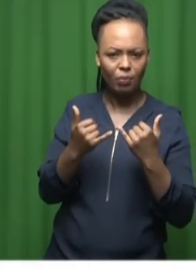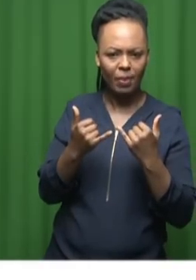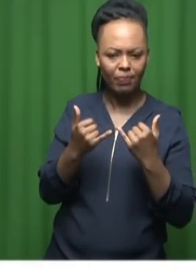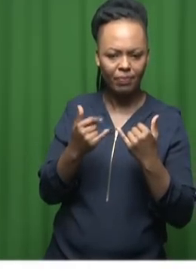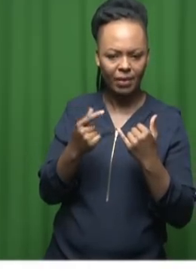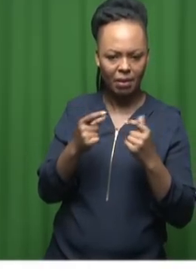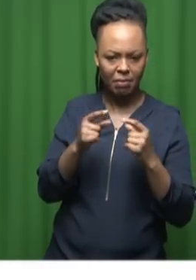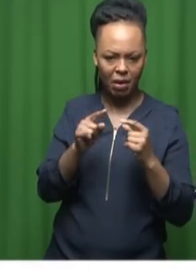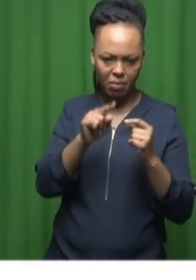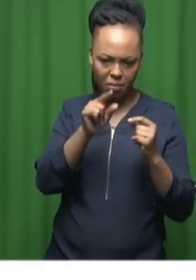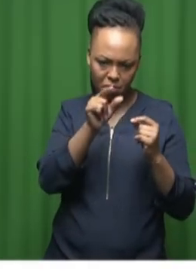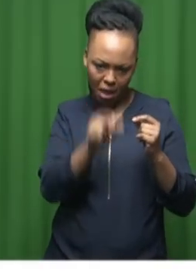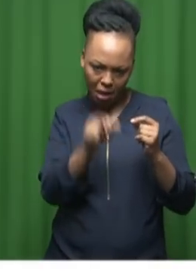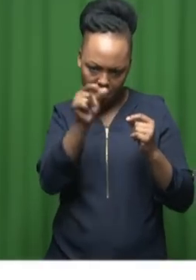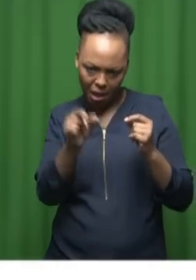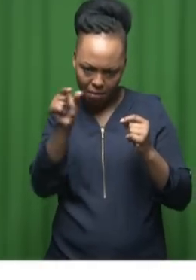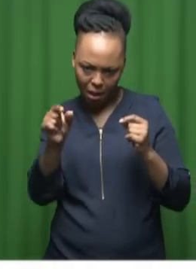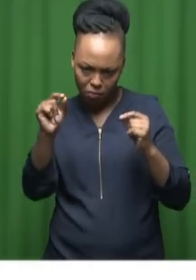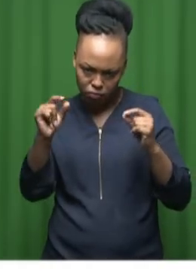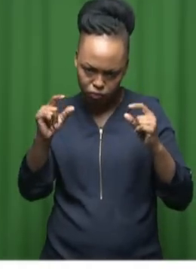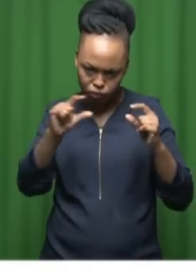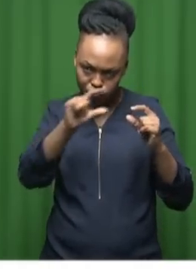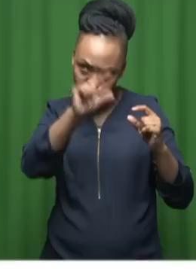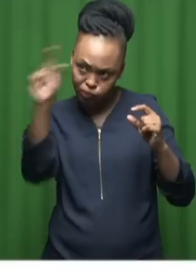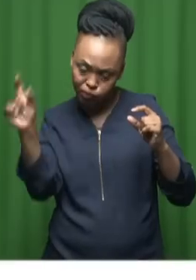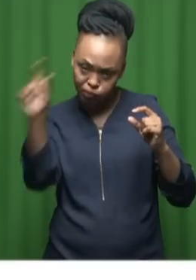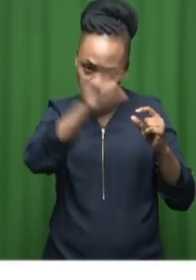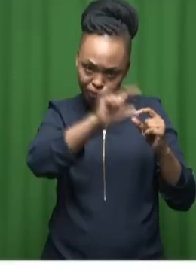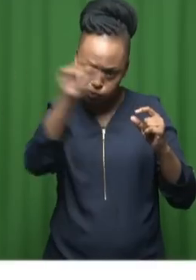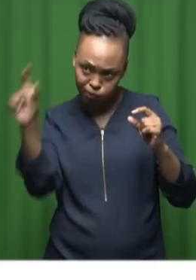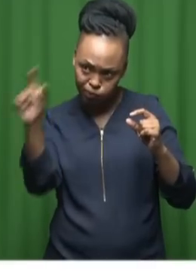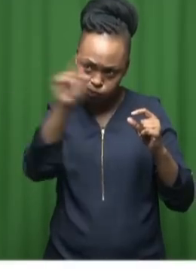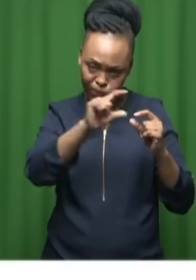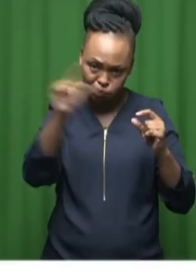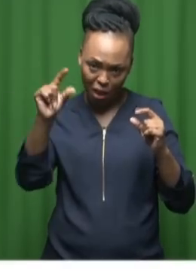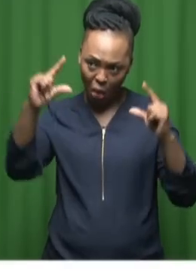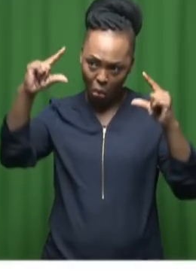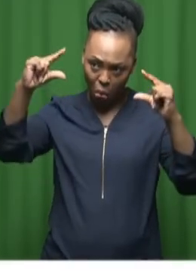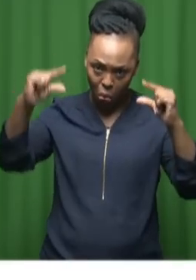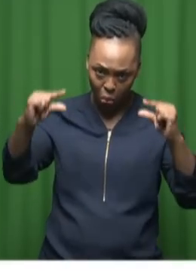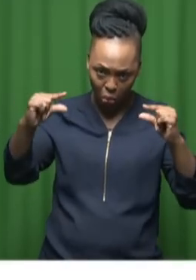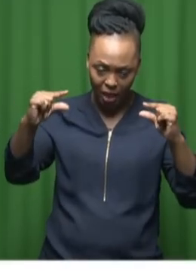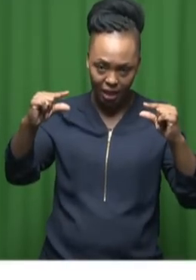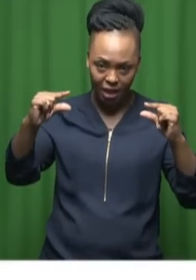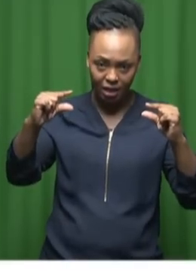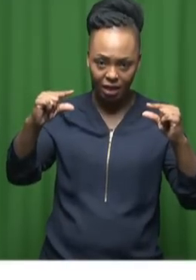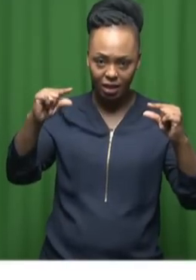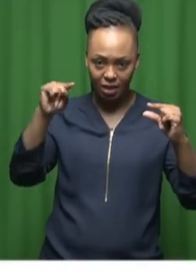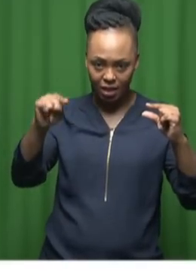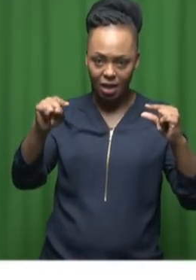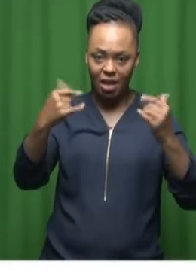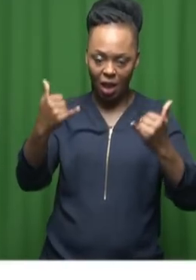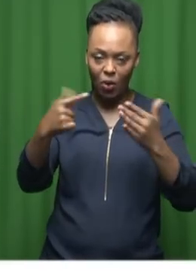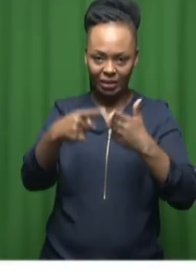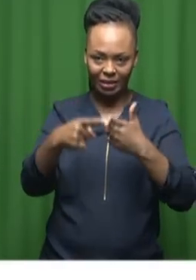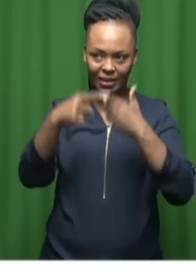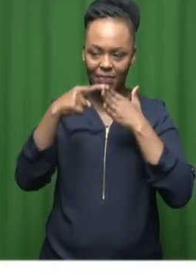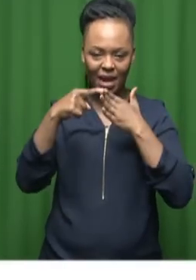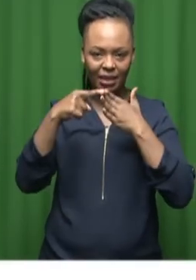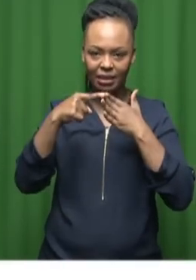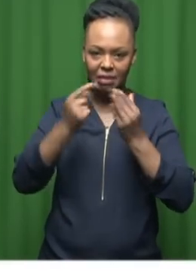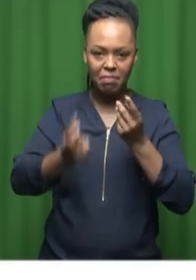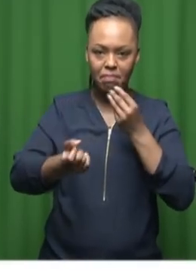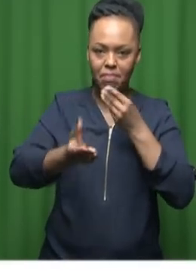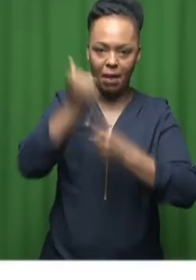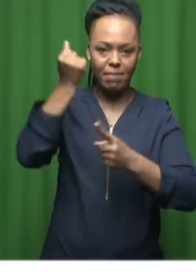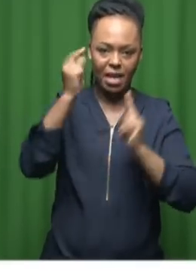to load shedding. It means we're not supplying enough to meet our demand. So we've got a great big